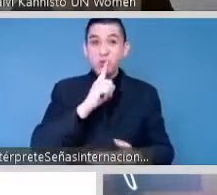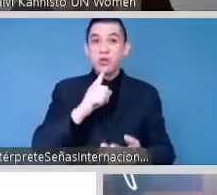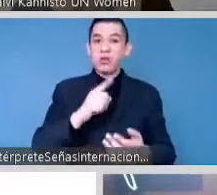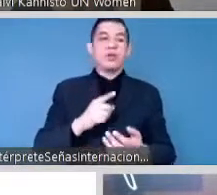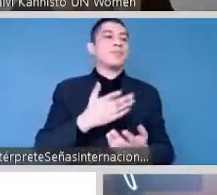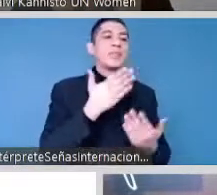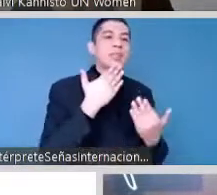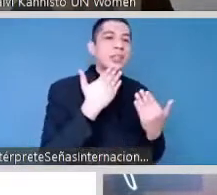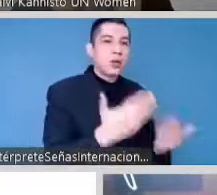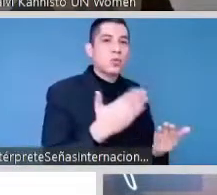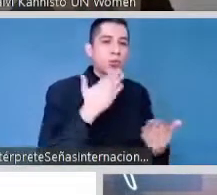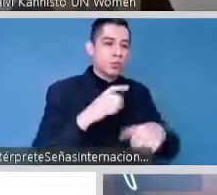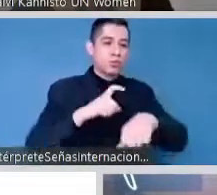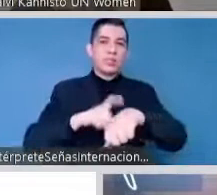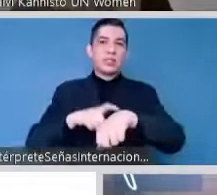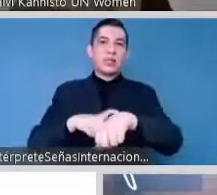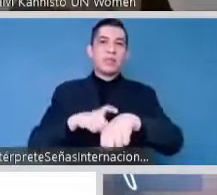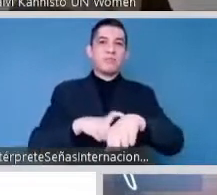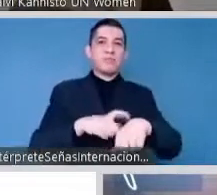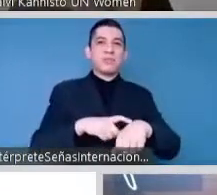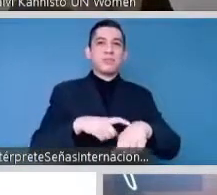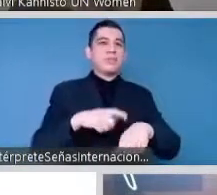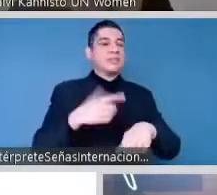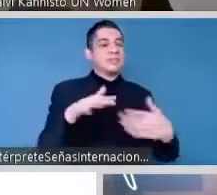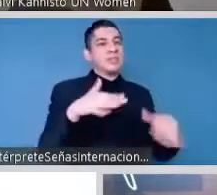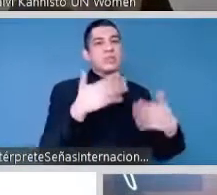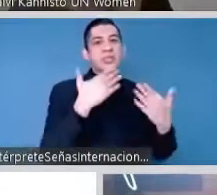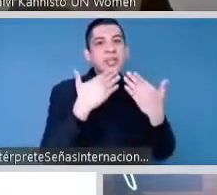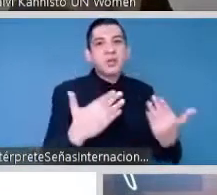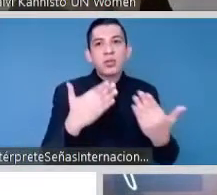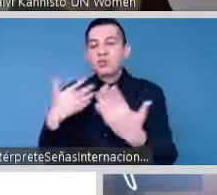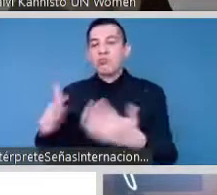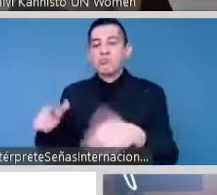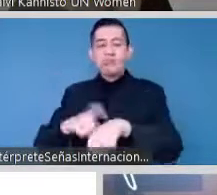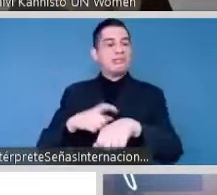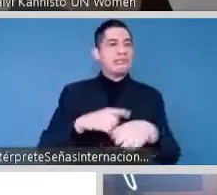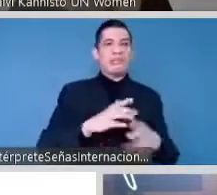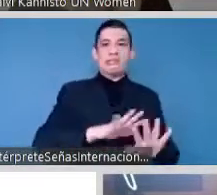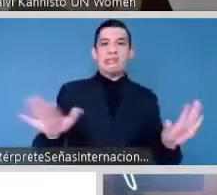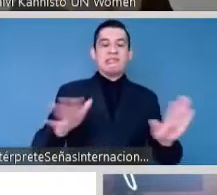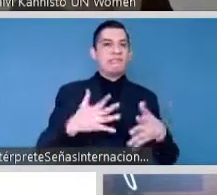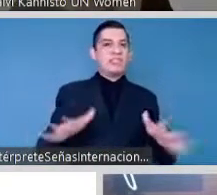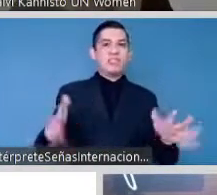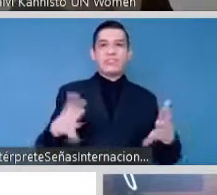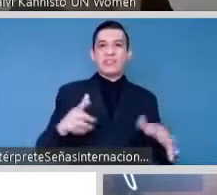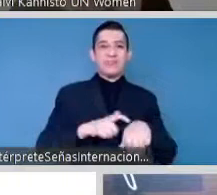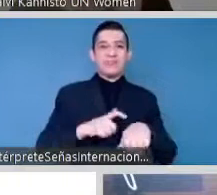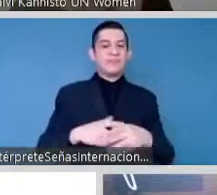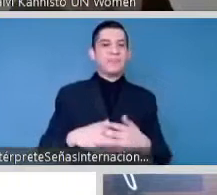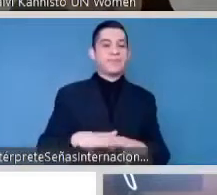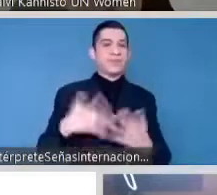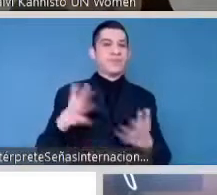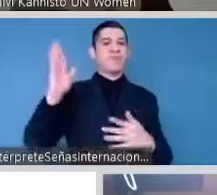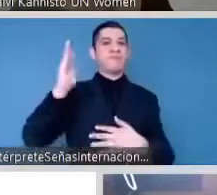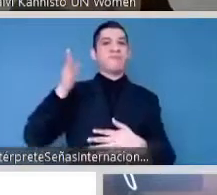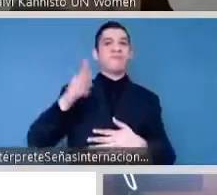panelists, and sticking also to the timelines. Our dear audience, we had more than 200 listeners today.